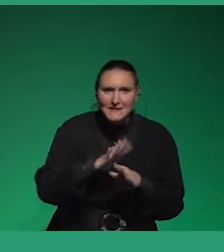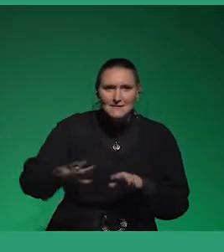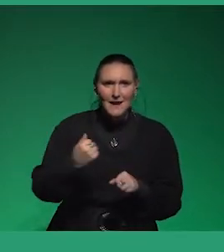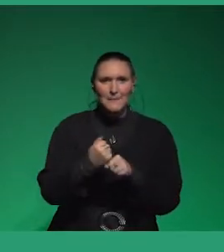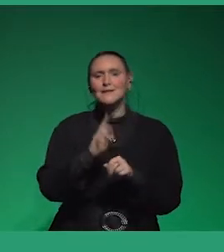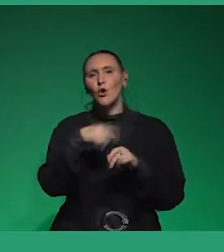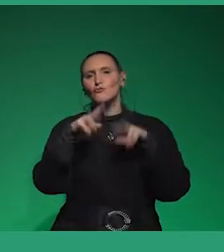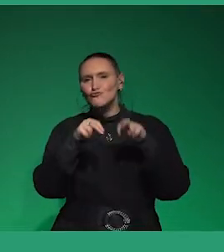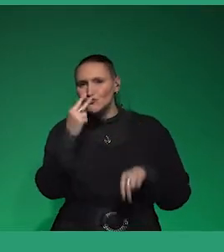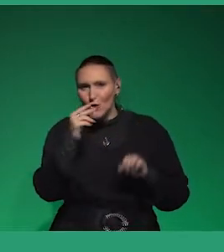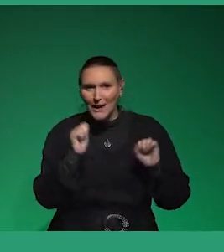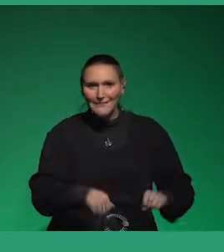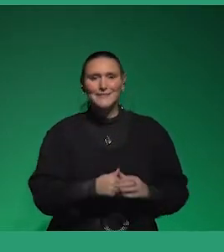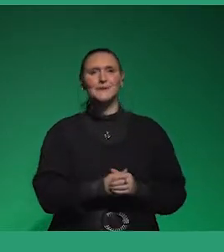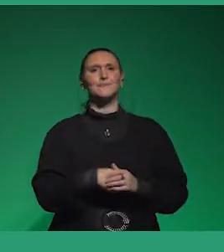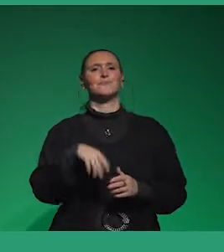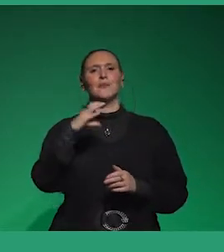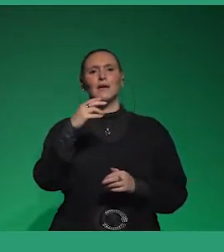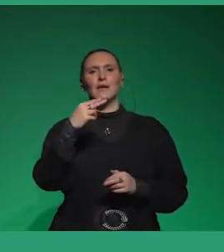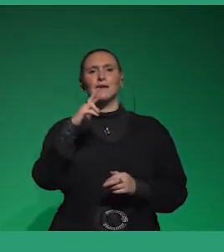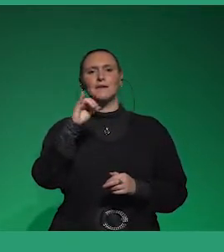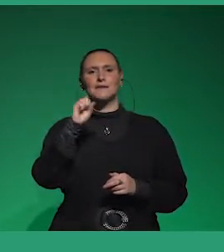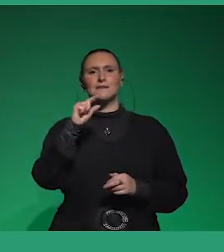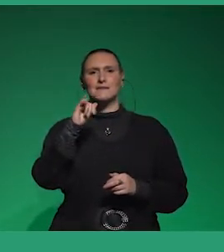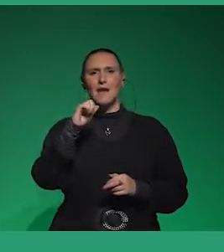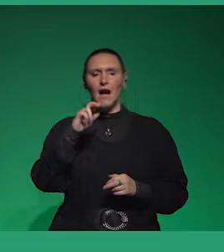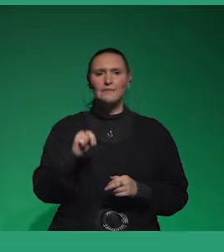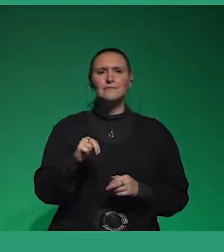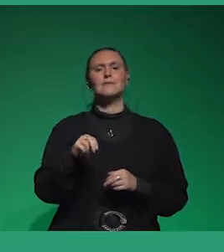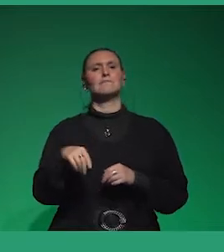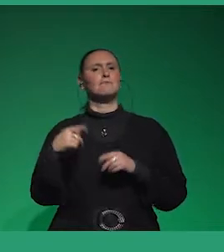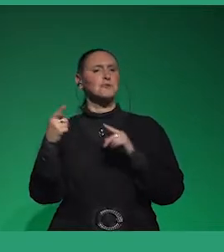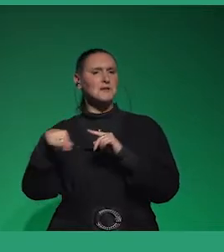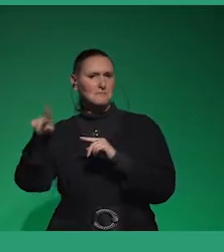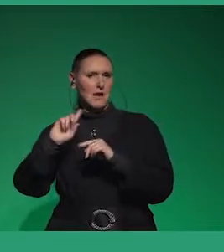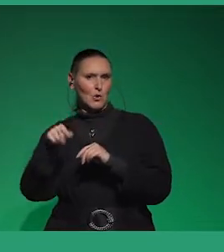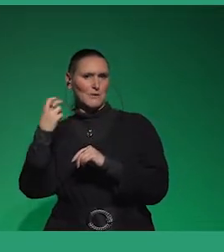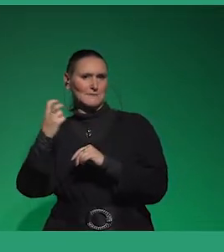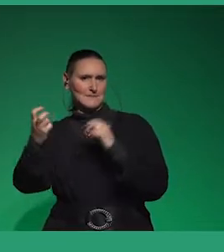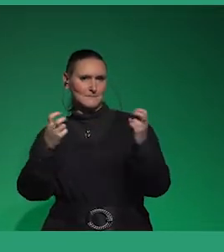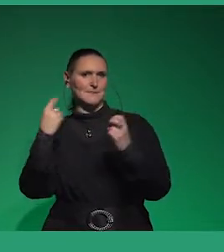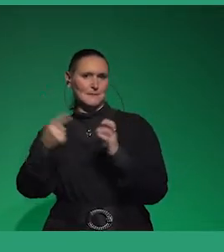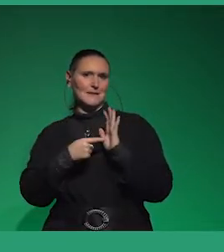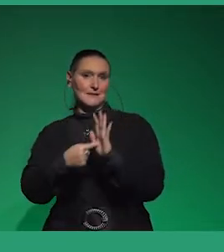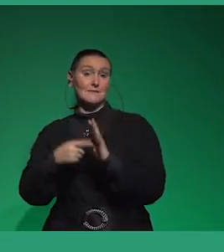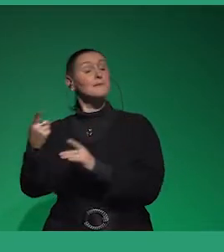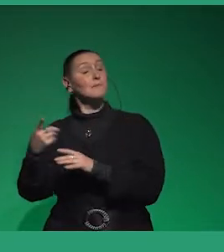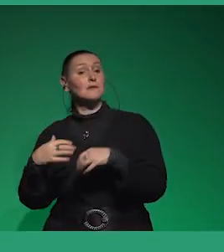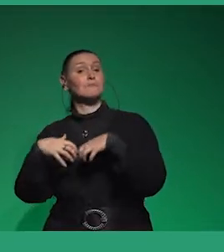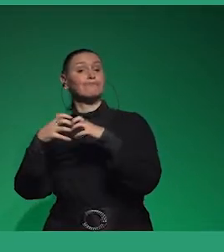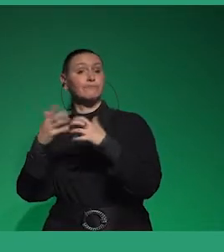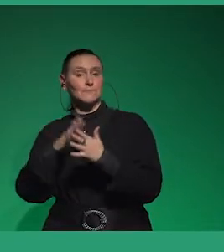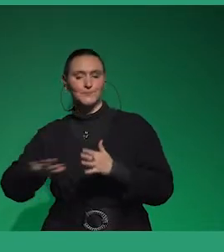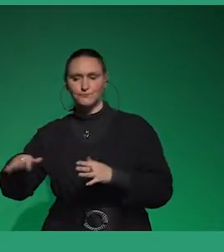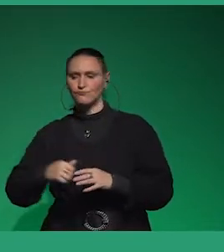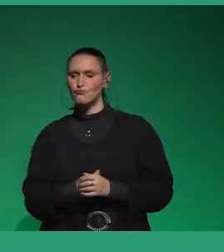and Christian, Dienda, and Martina sitting over there, they will guide you through that landscape. Well, in